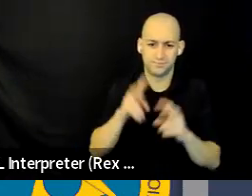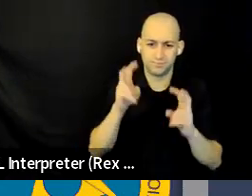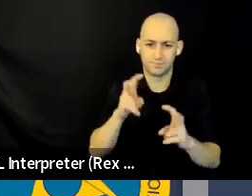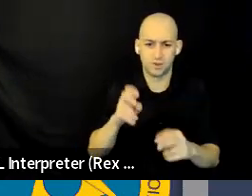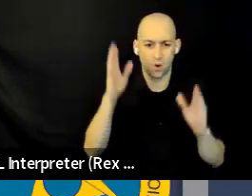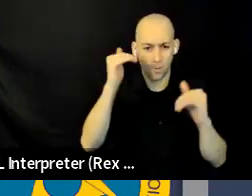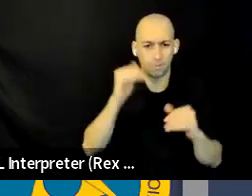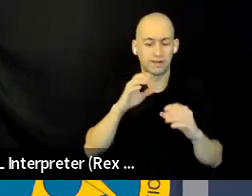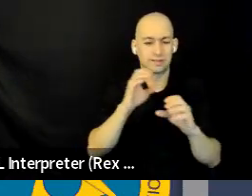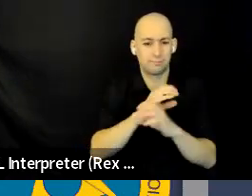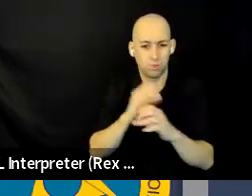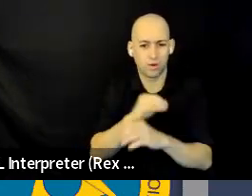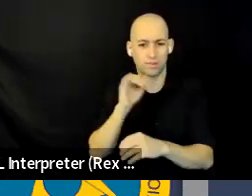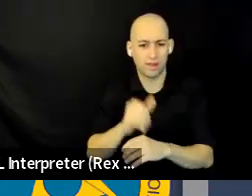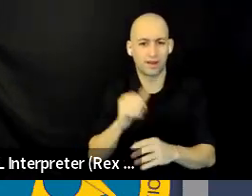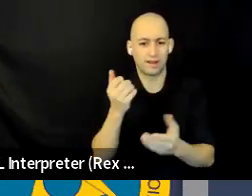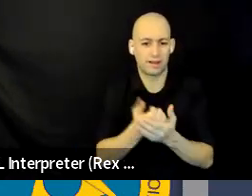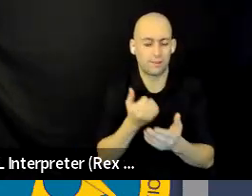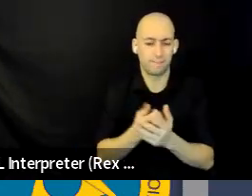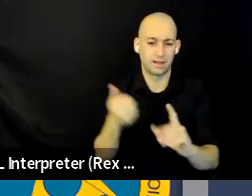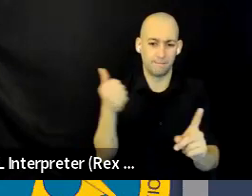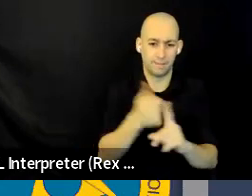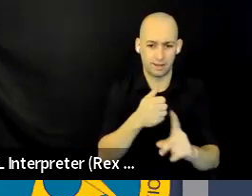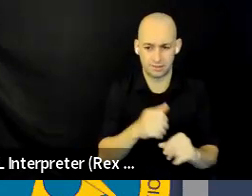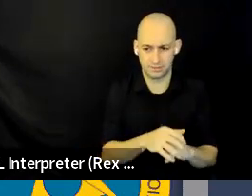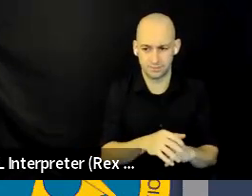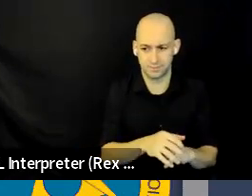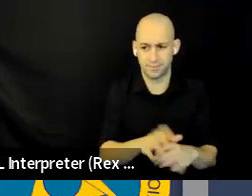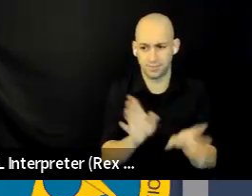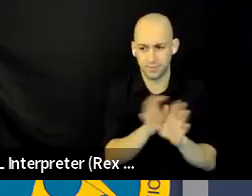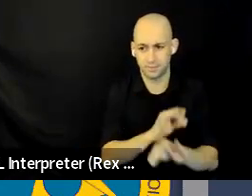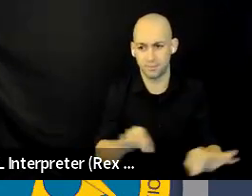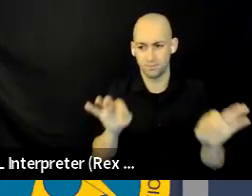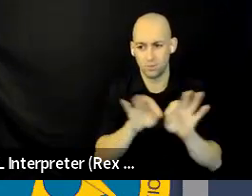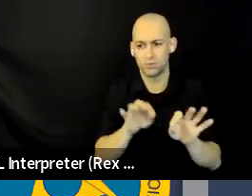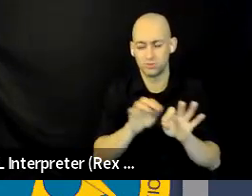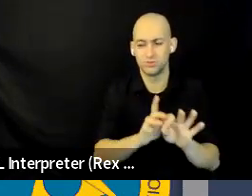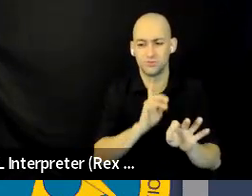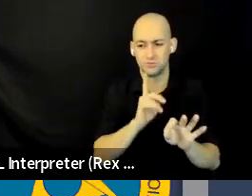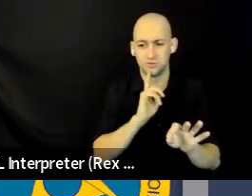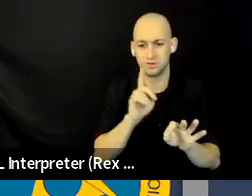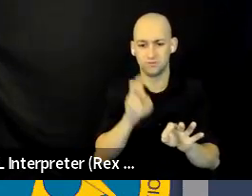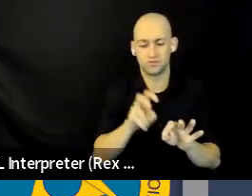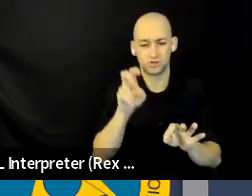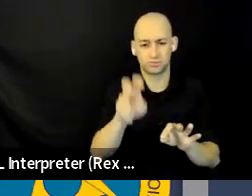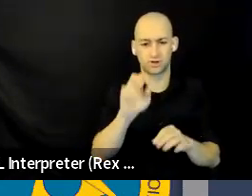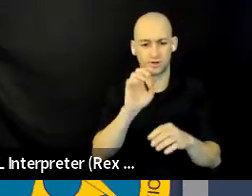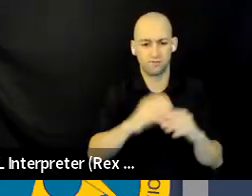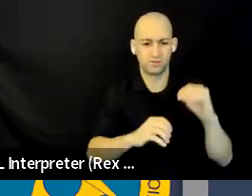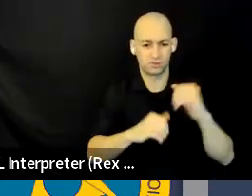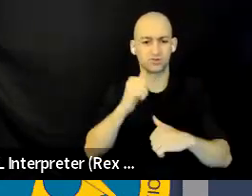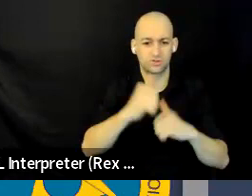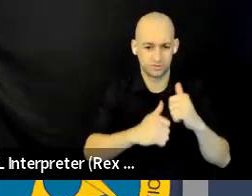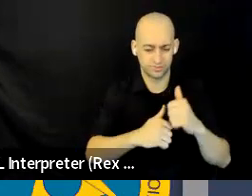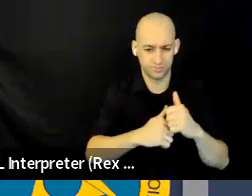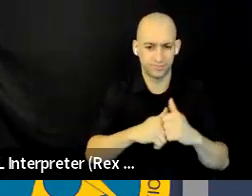explore the economic impact of the importance, actually, of our transportation infrastructure